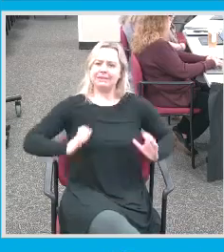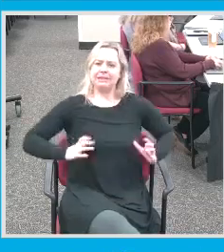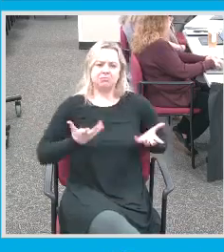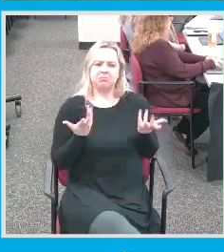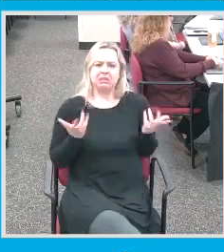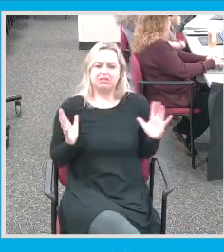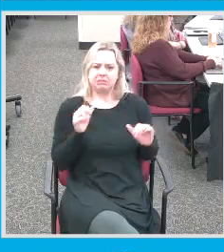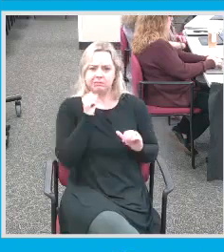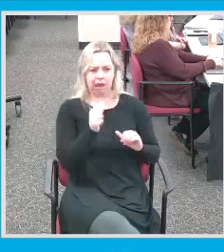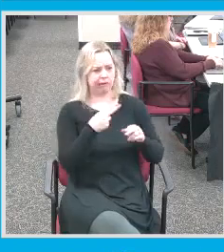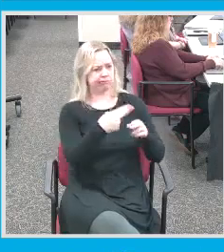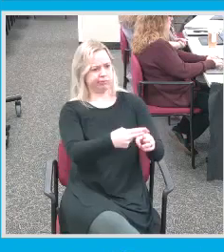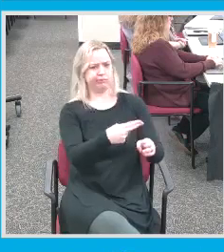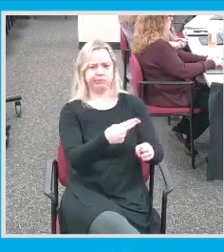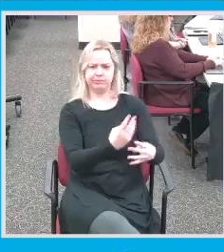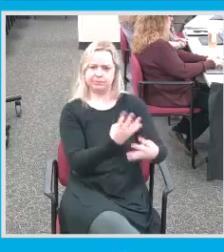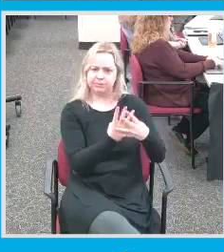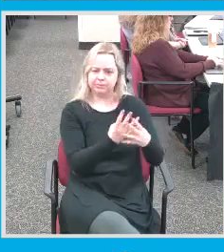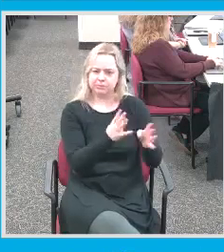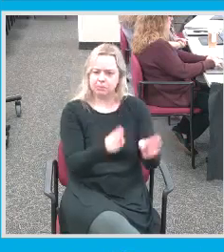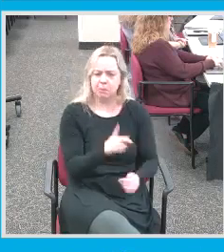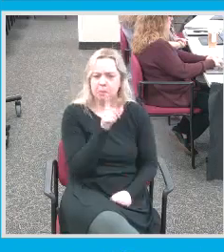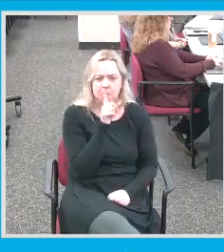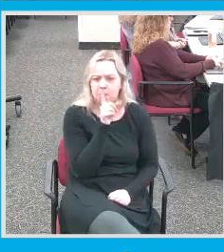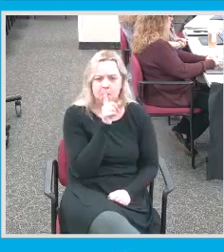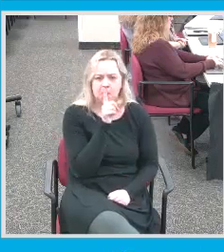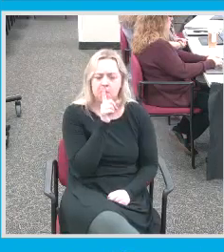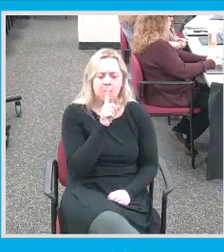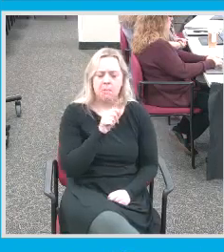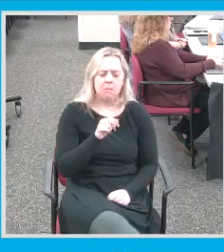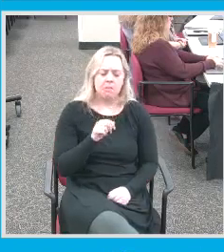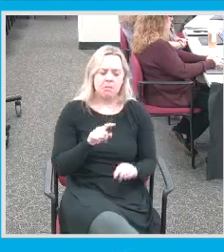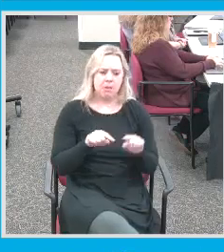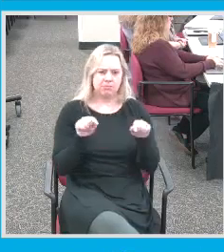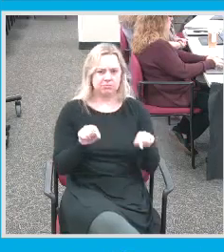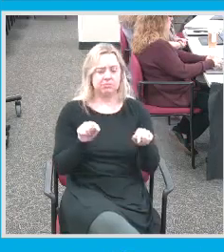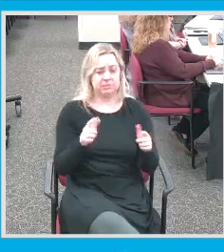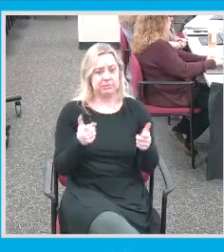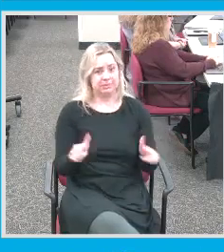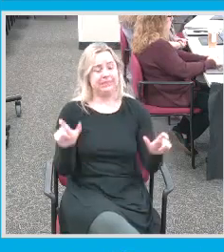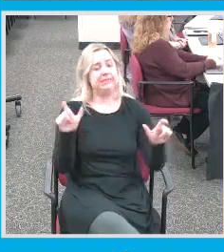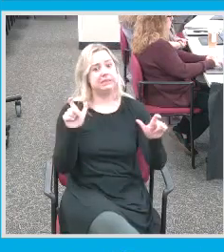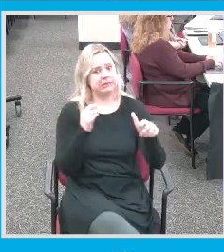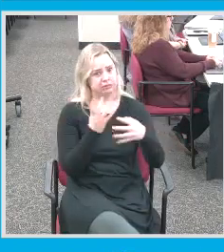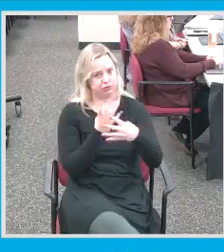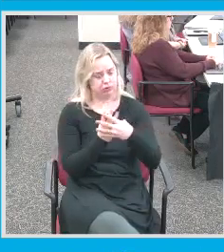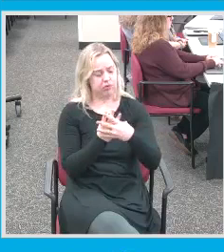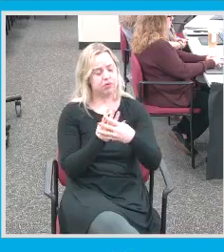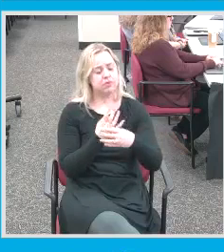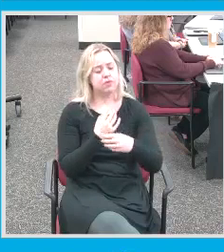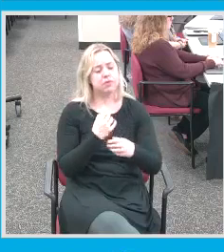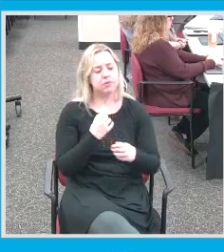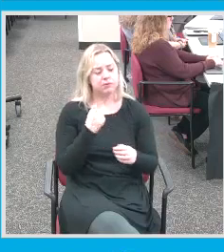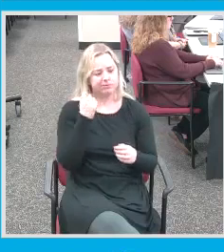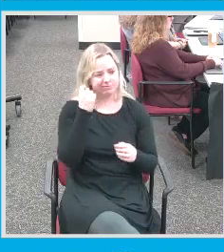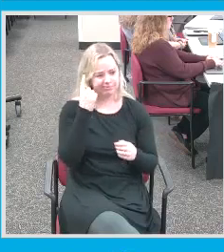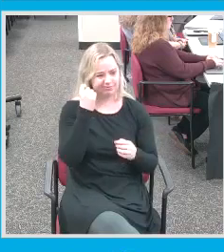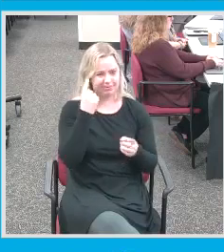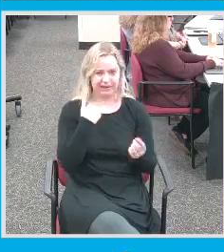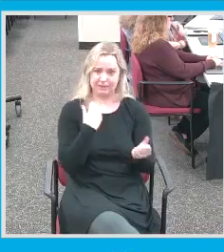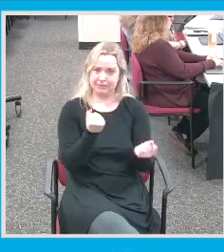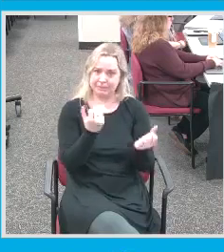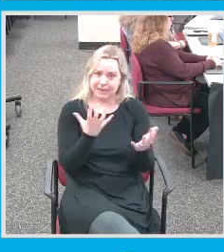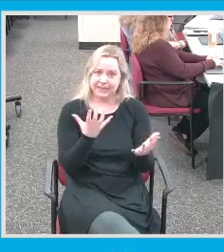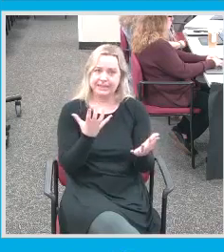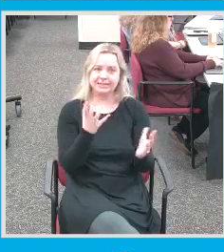He named what size of city that would be in the state of Colorado, and with that many people